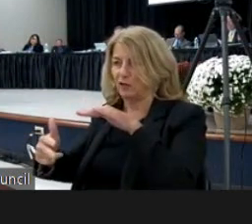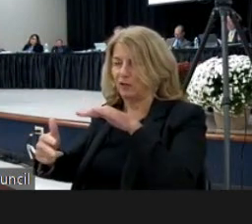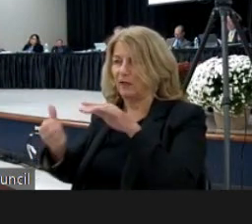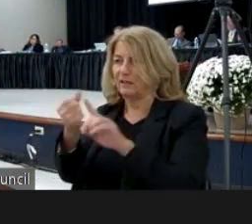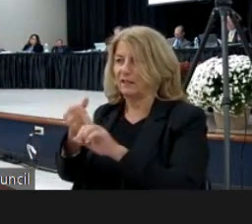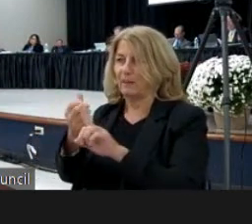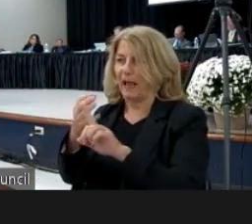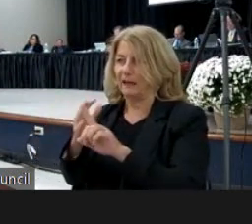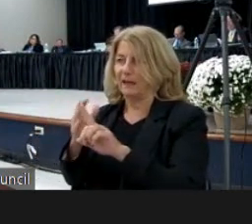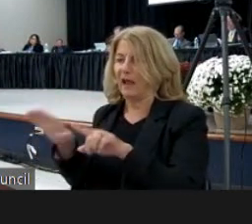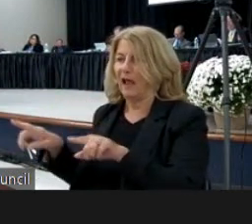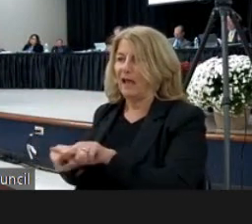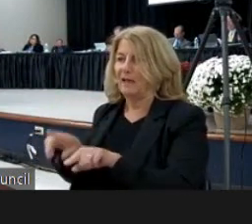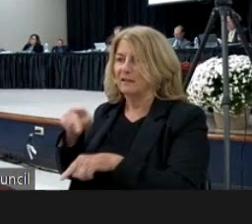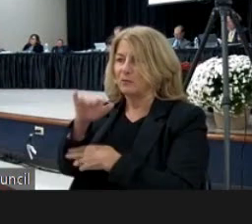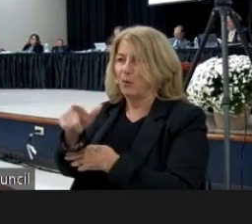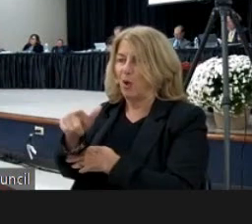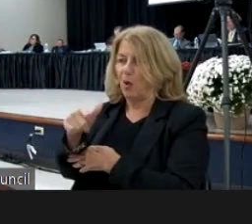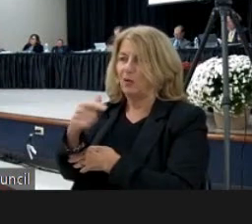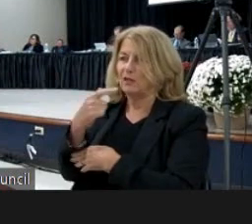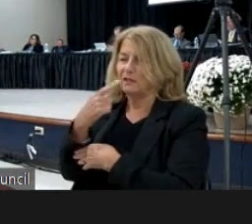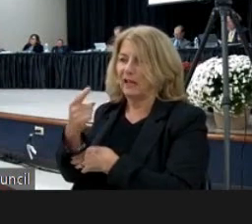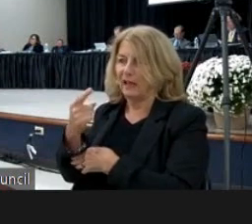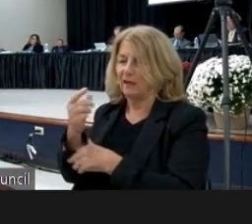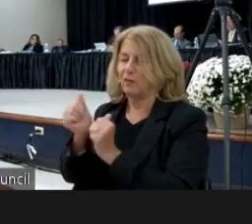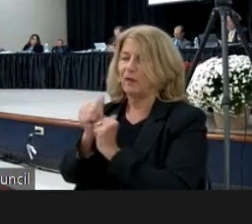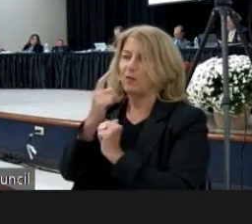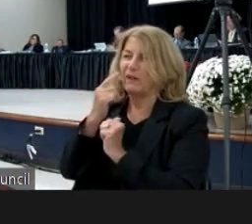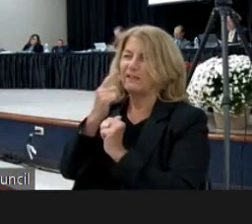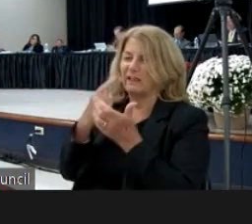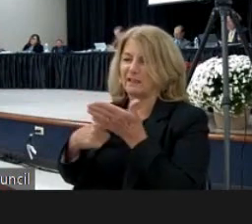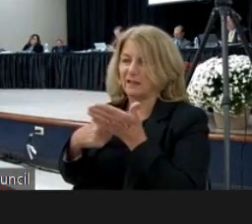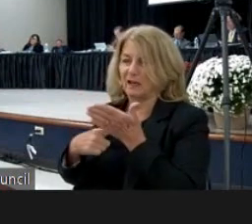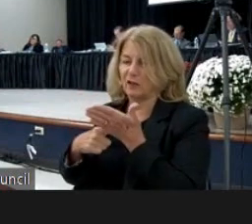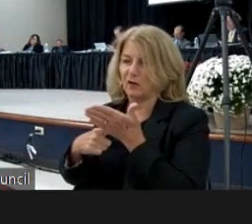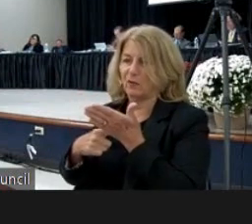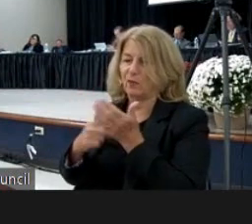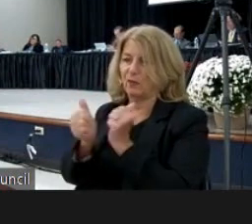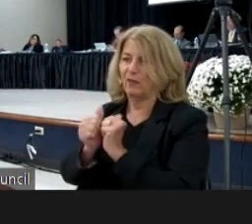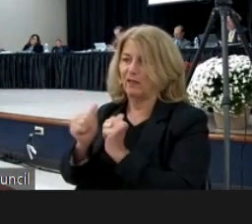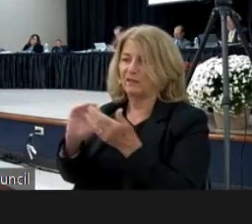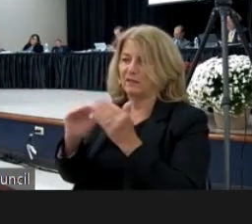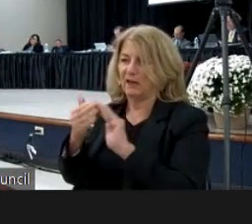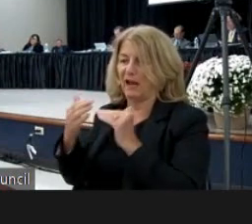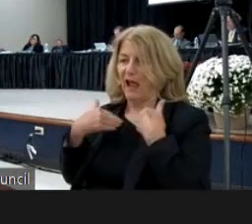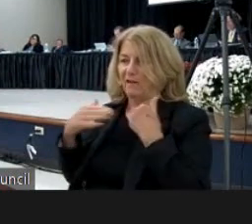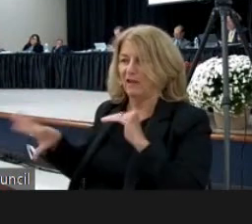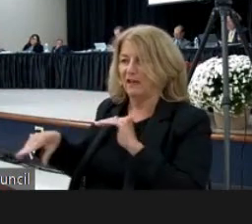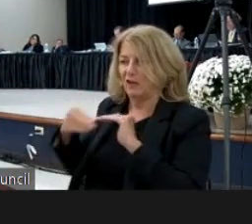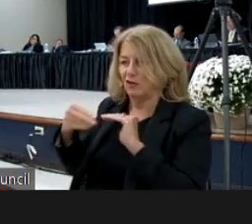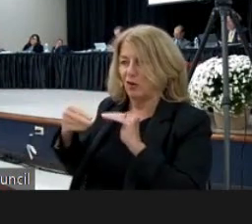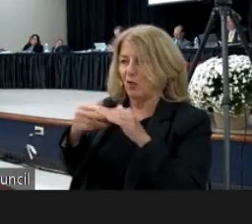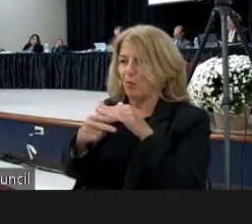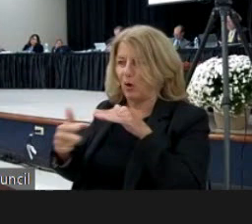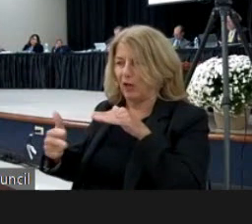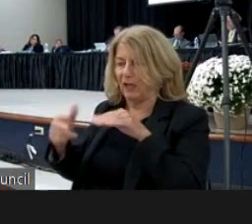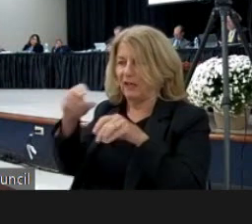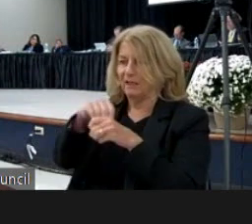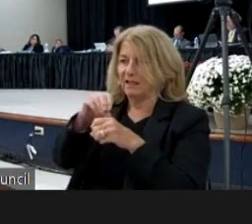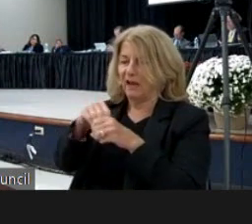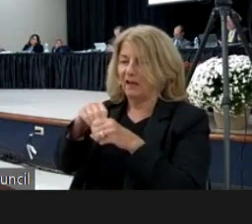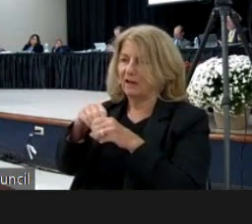mentioned, through recent discussions with the city to be able to have some additional parks within that garage that